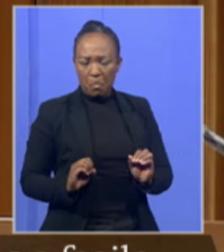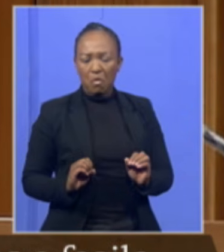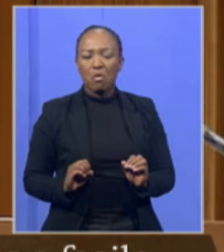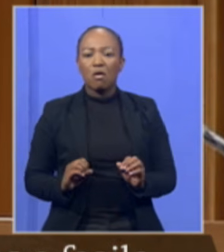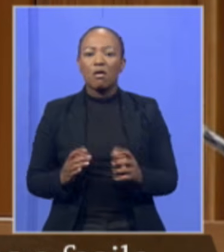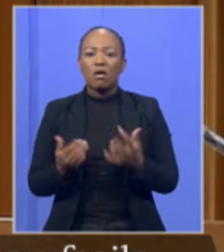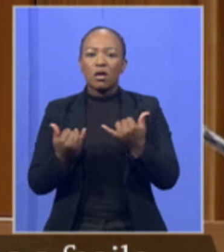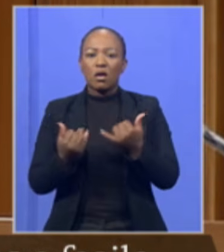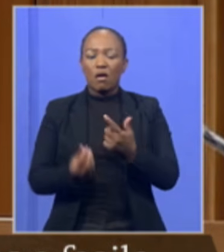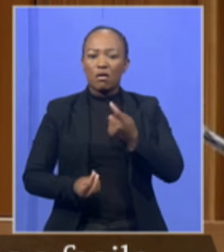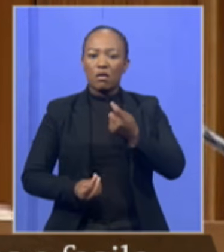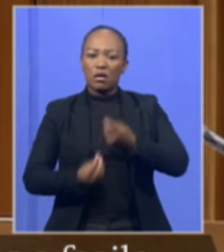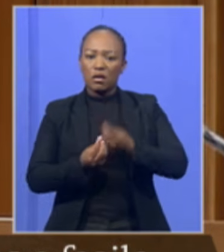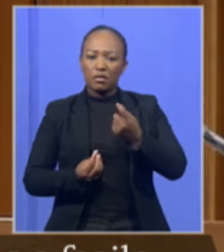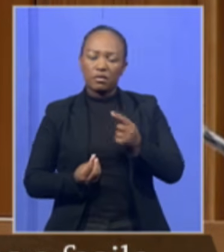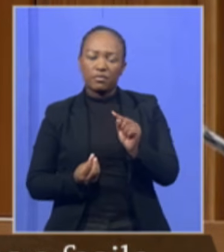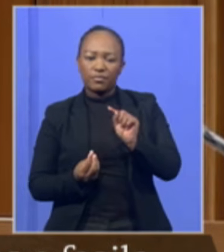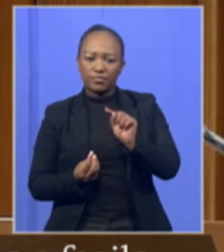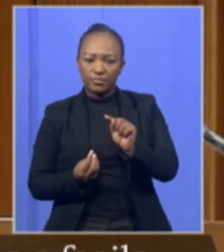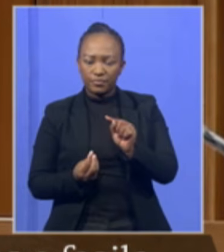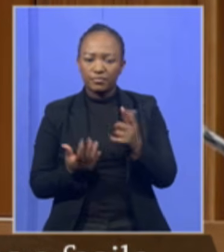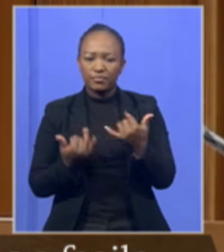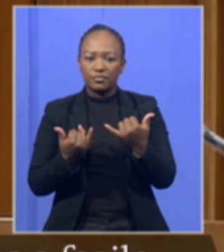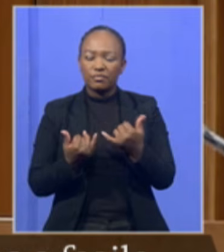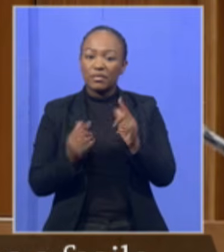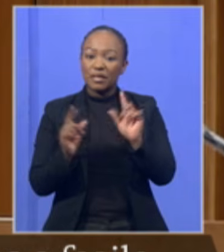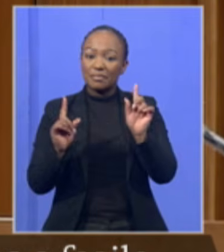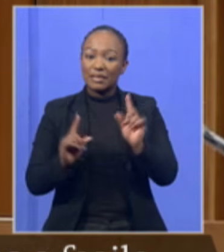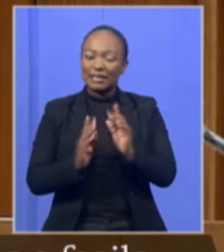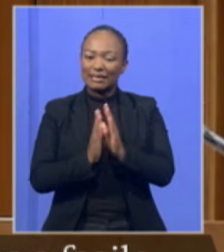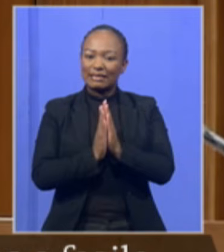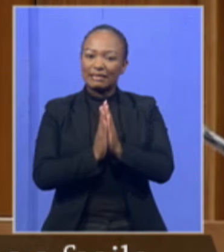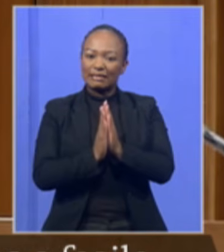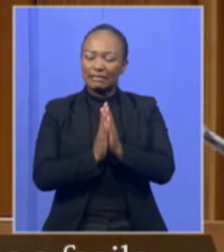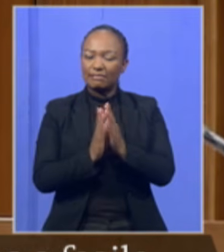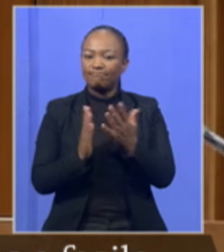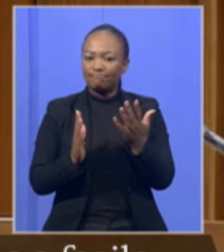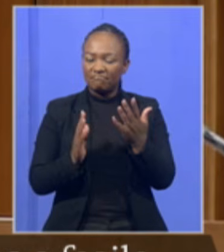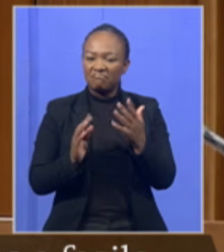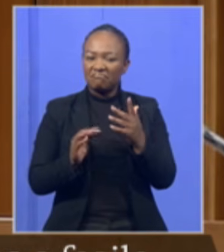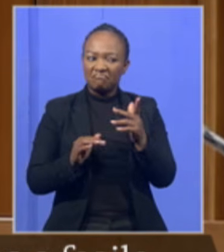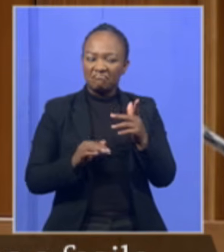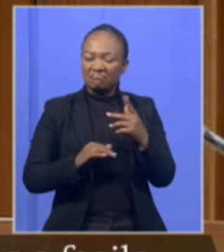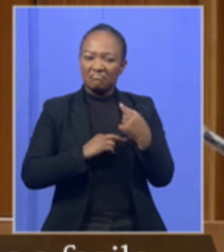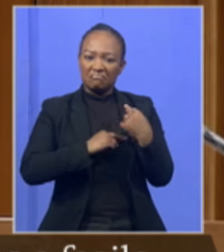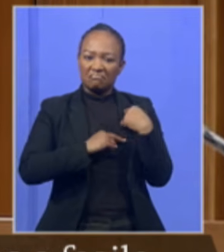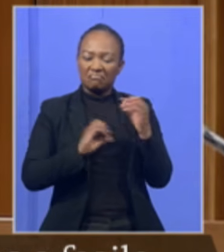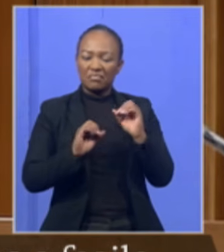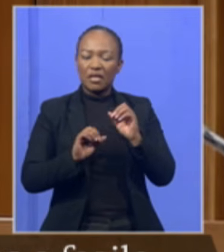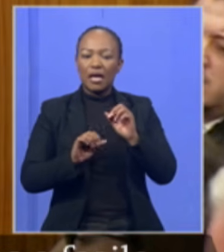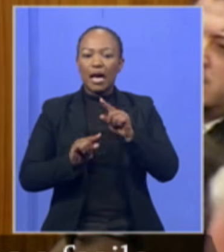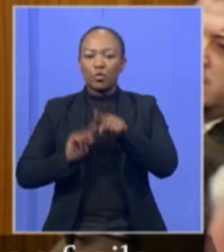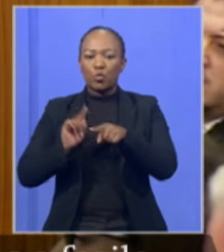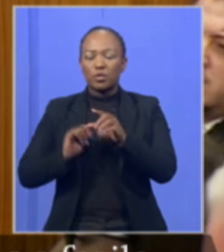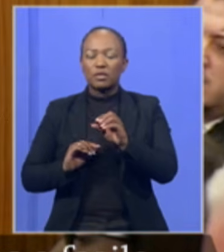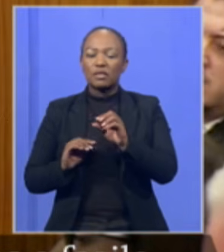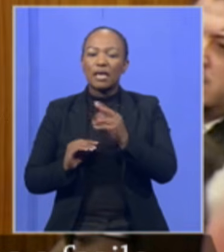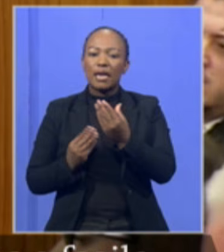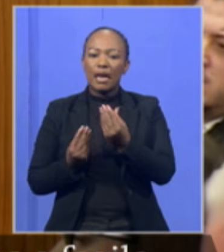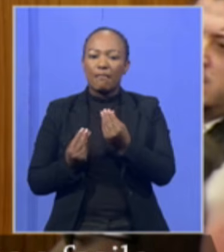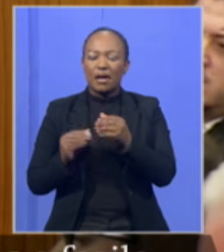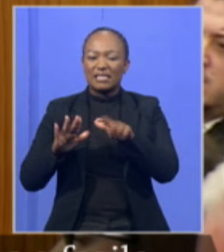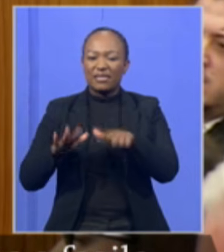following ruling. The special plea of no jurisdiction raised by accused 17 in